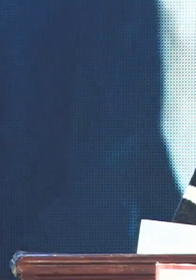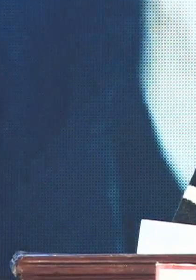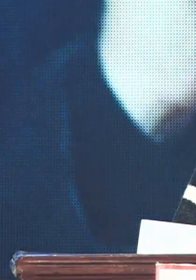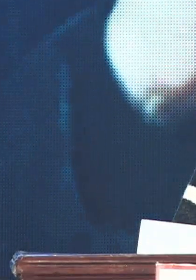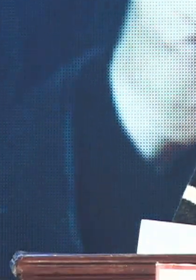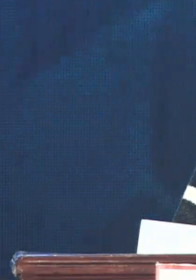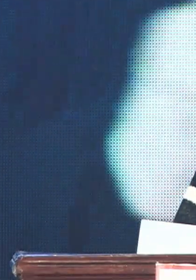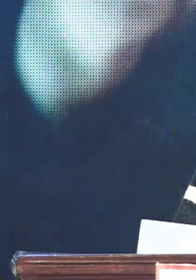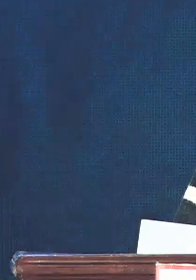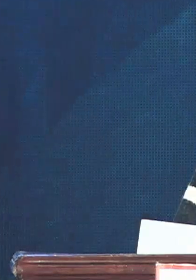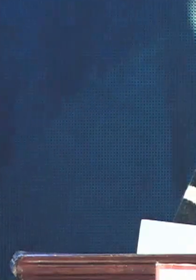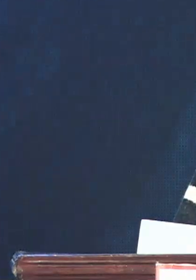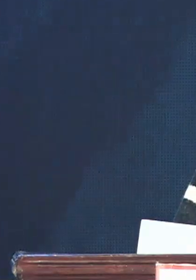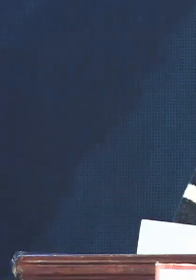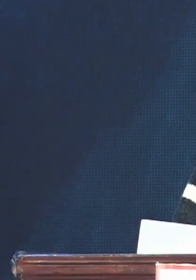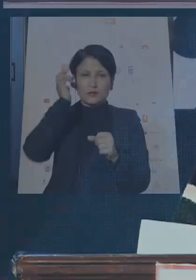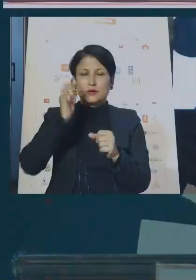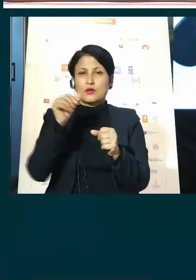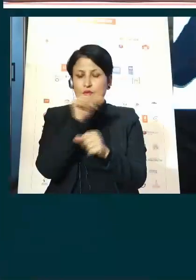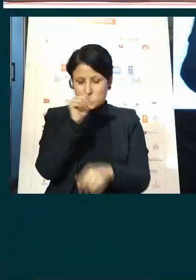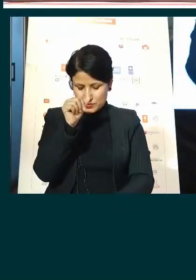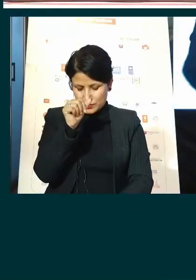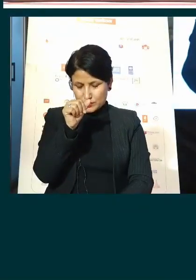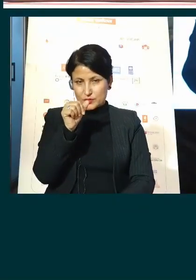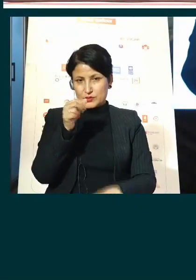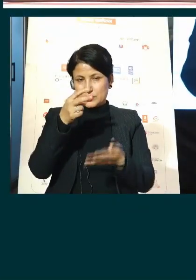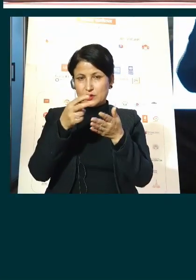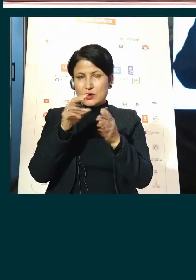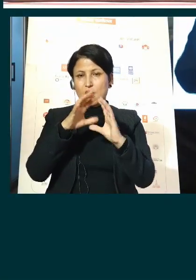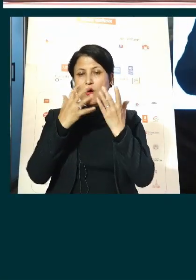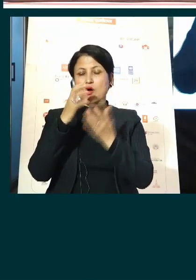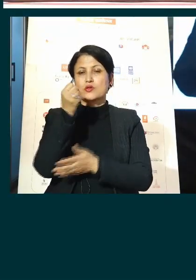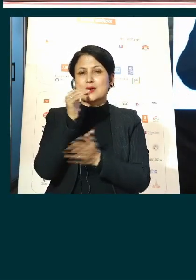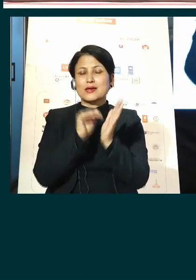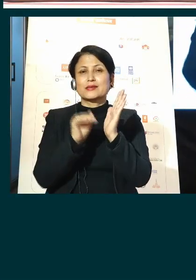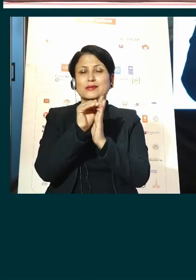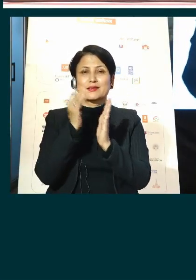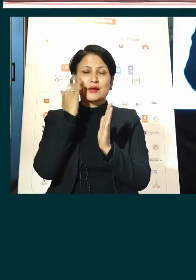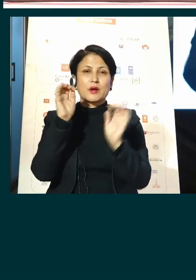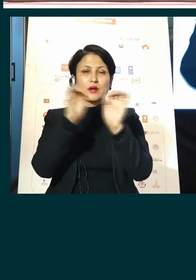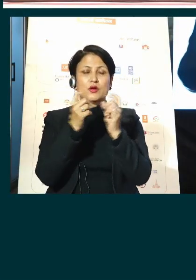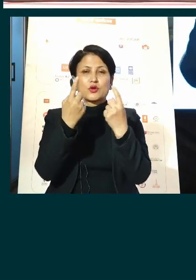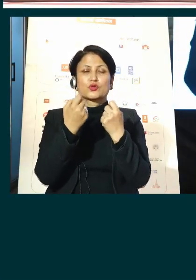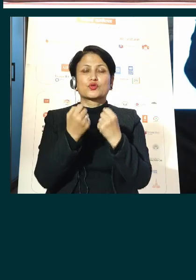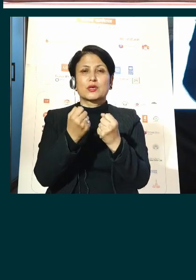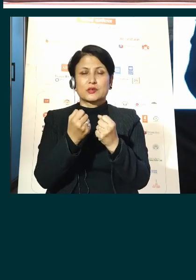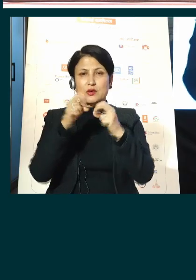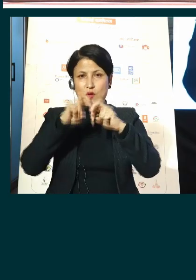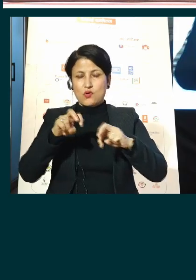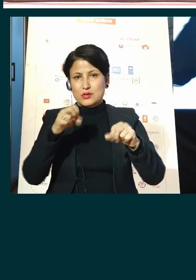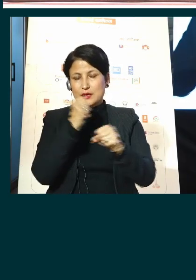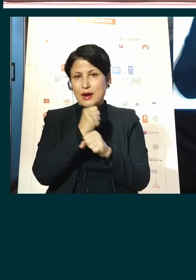Health Research Collective called GLOBER. Her research preaches participatory art-based and visual research